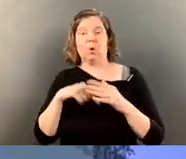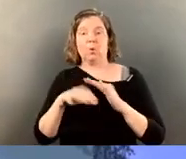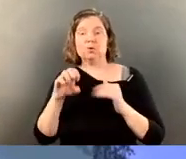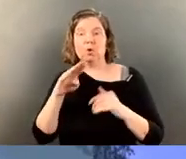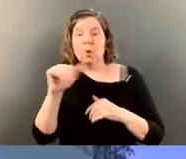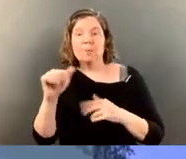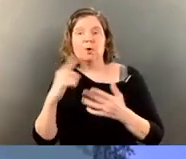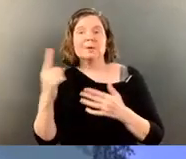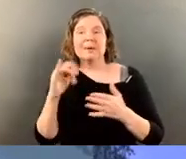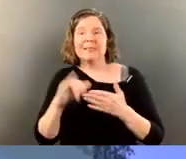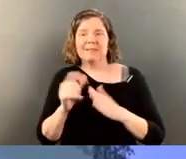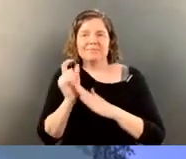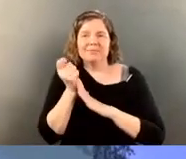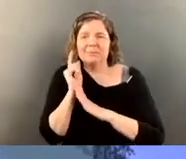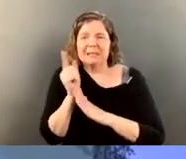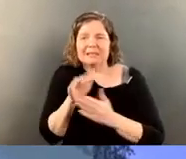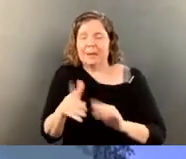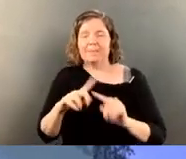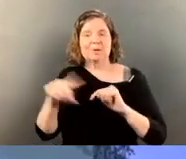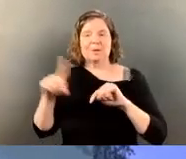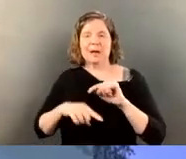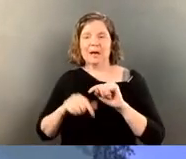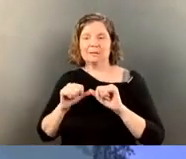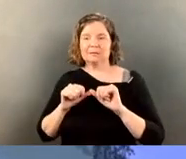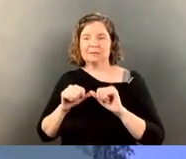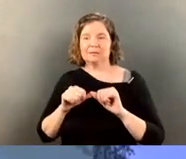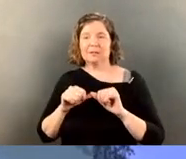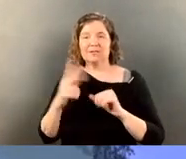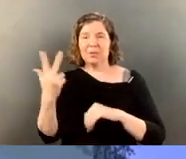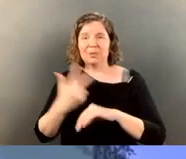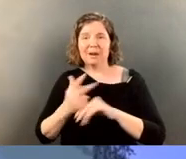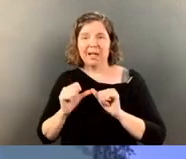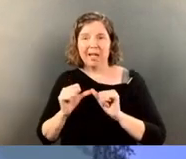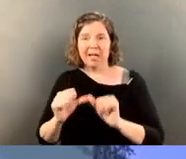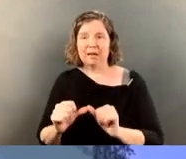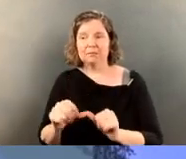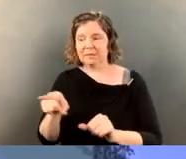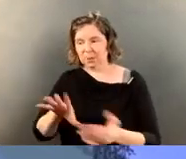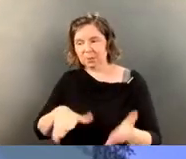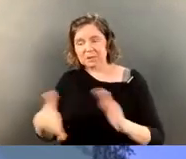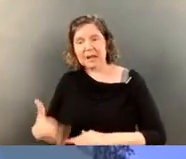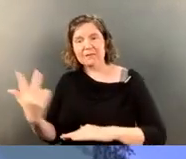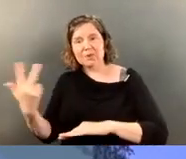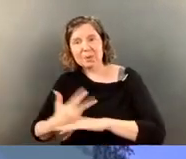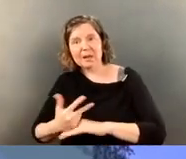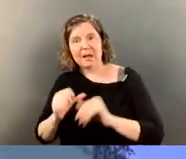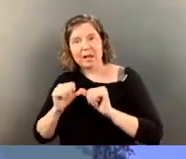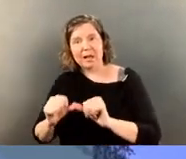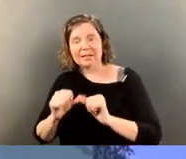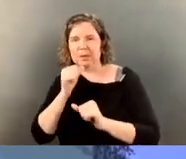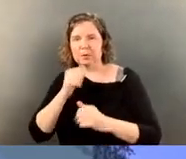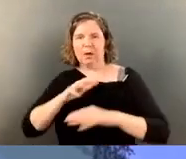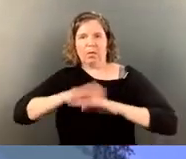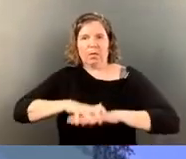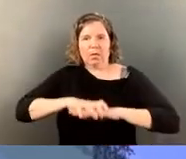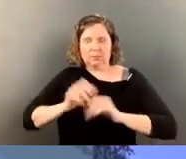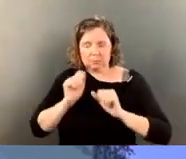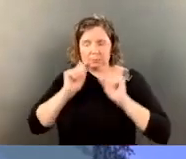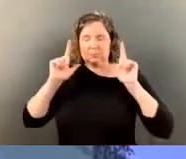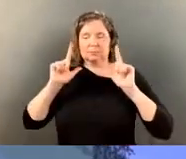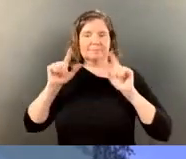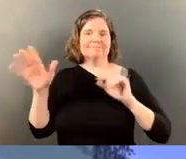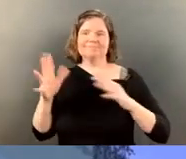a coma or something like that. But you can't pass out for 3 days. He was dead for 3 days. He was not resuscitated. He